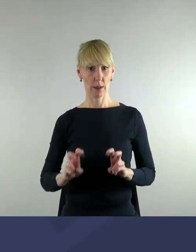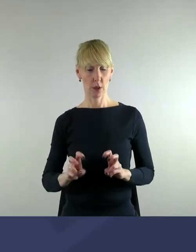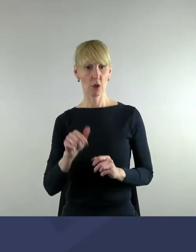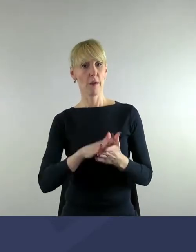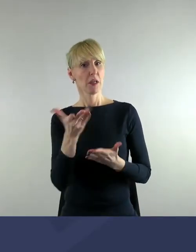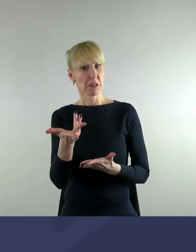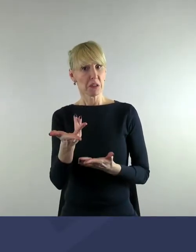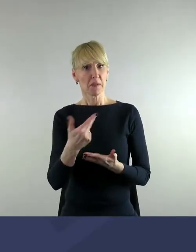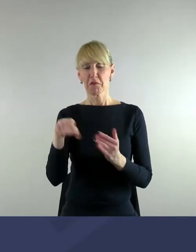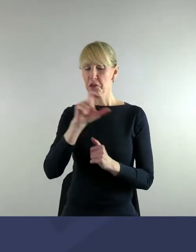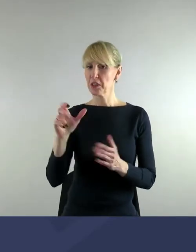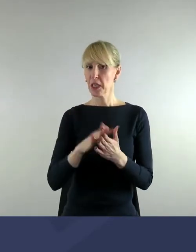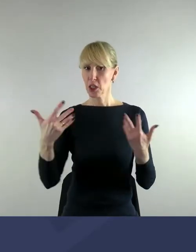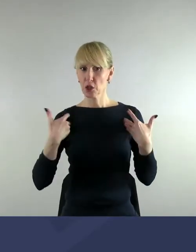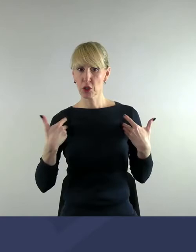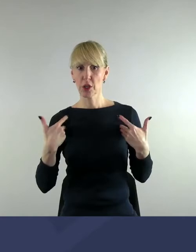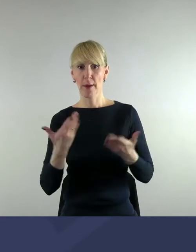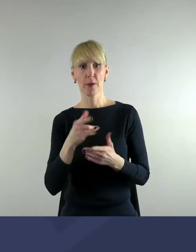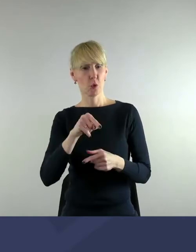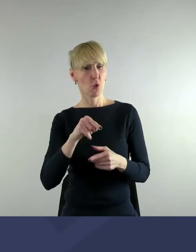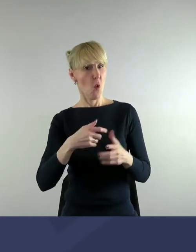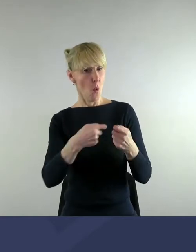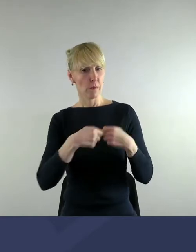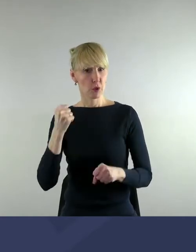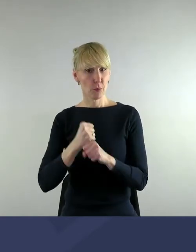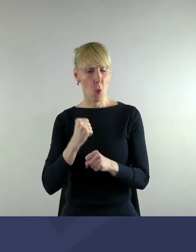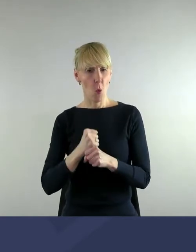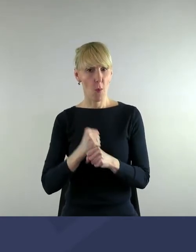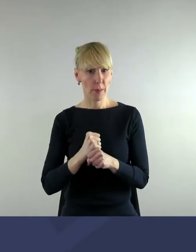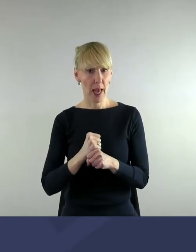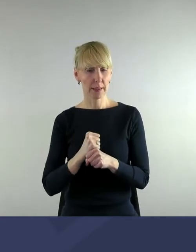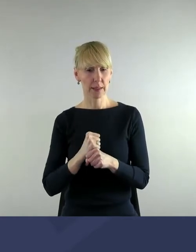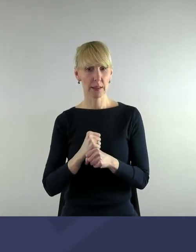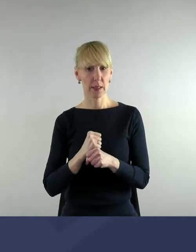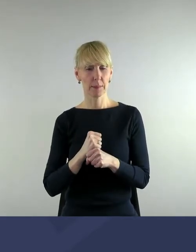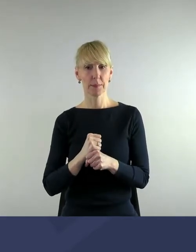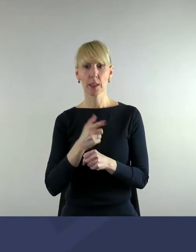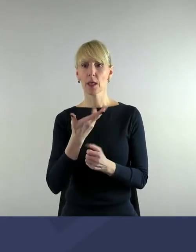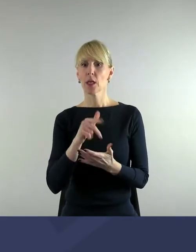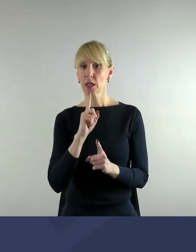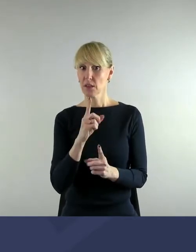of emergency resources are essential to creating safe communities.